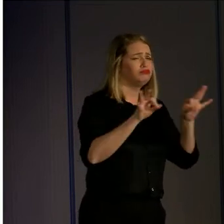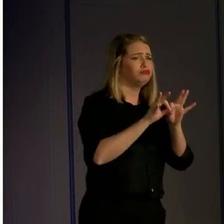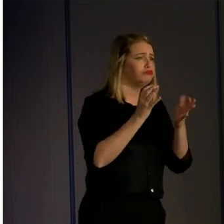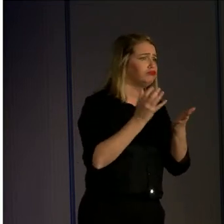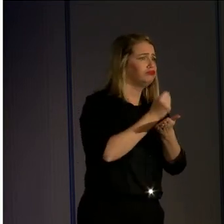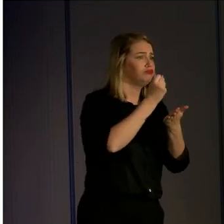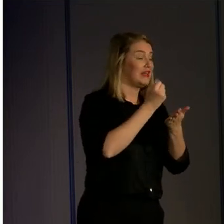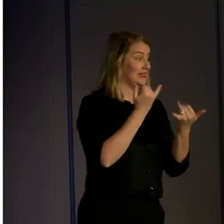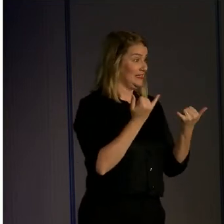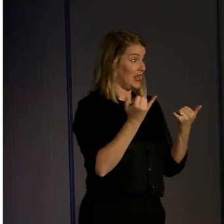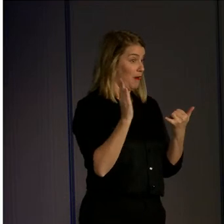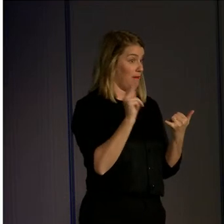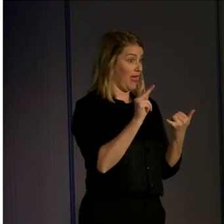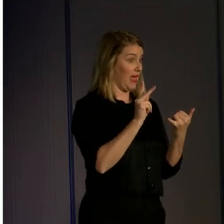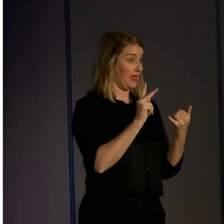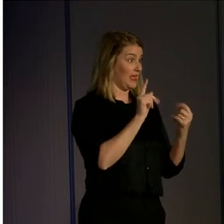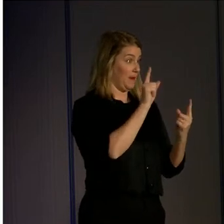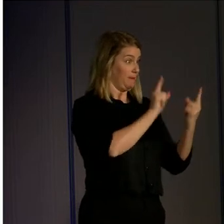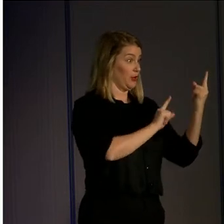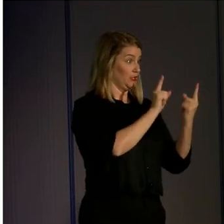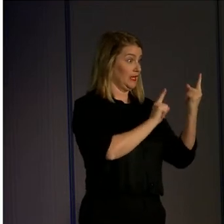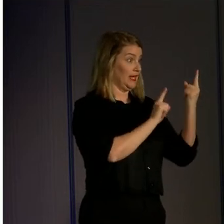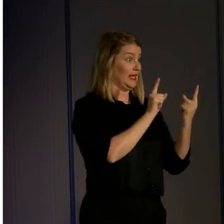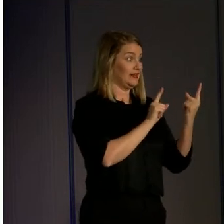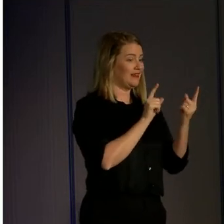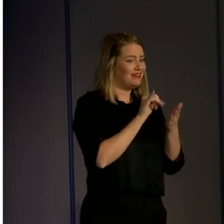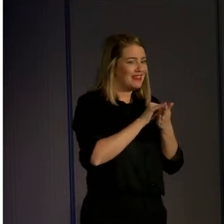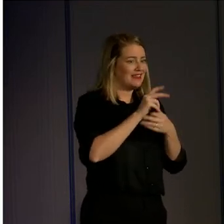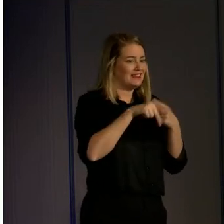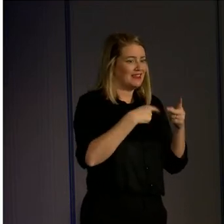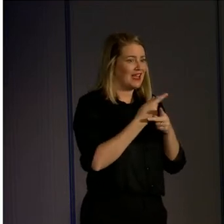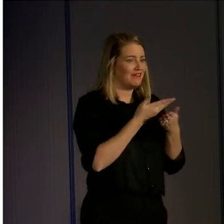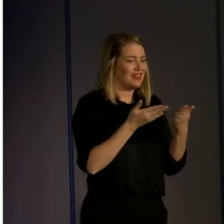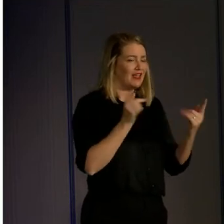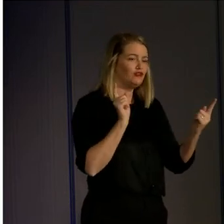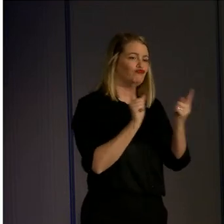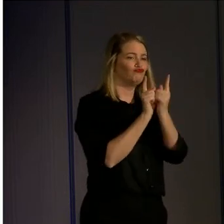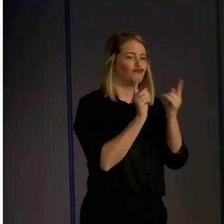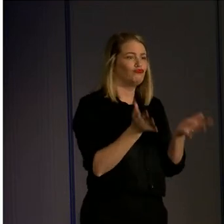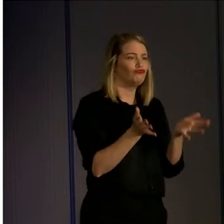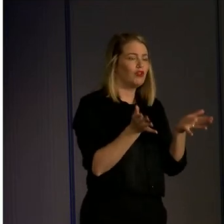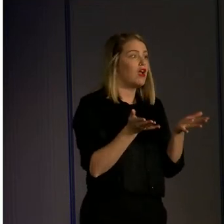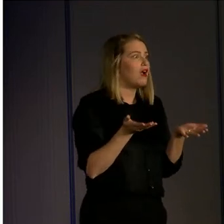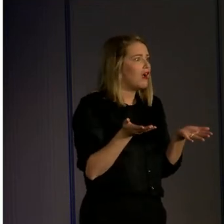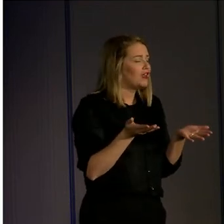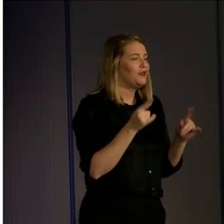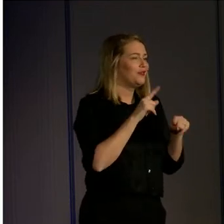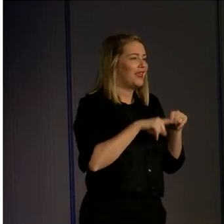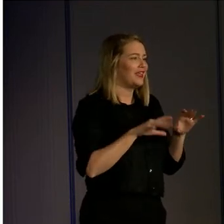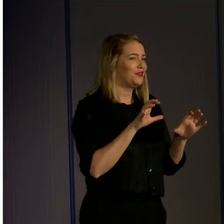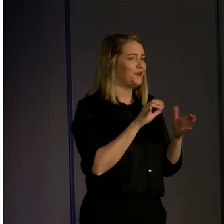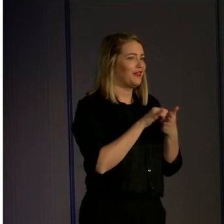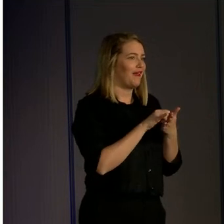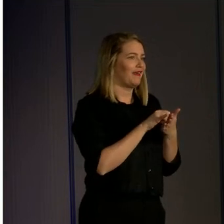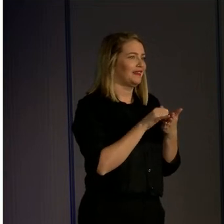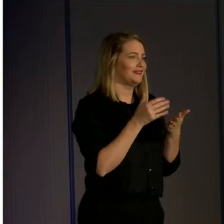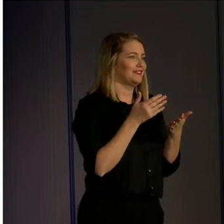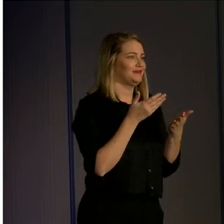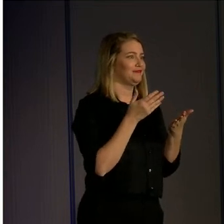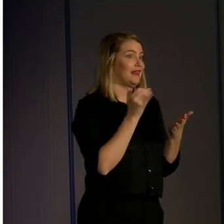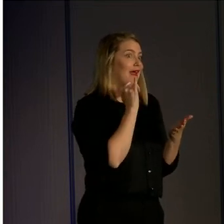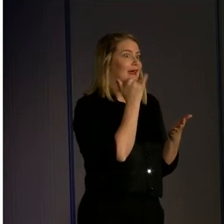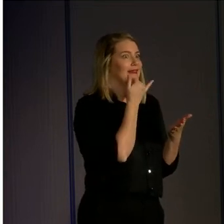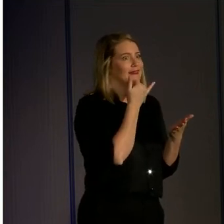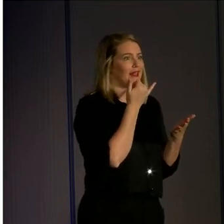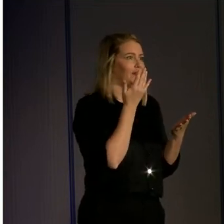person, this is the kind of stuff that unfortunately is not, you can't necessarily do this in the